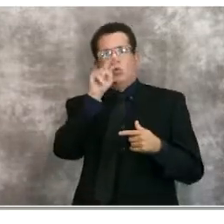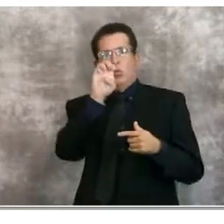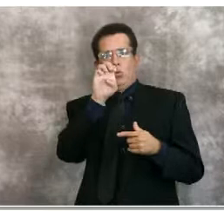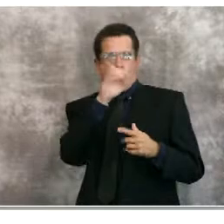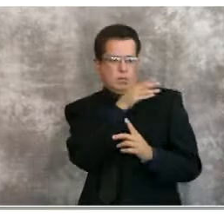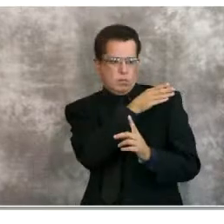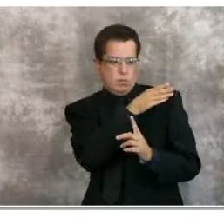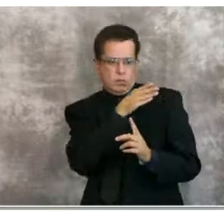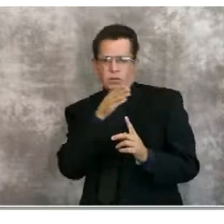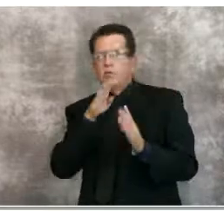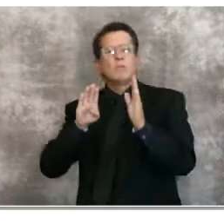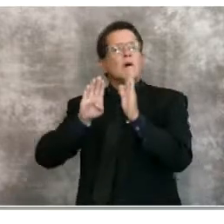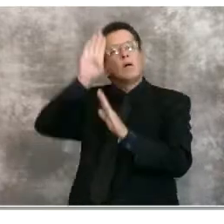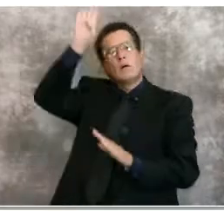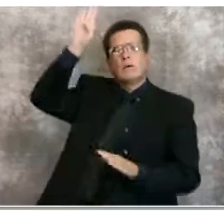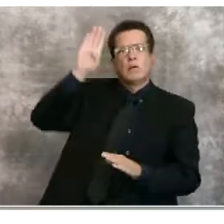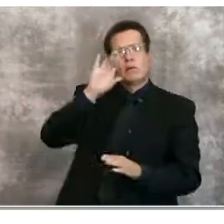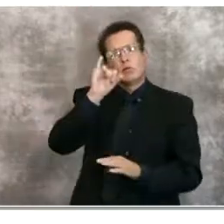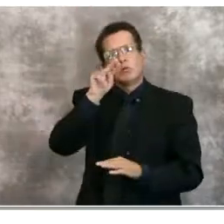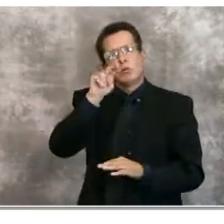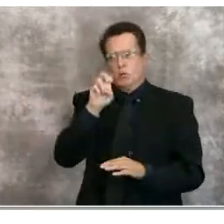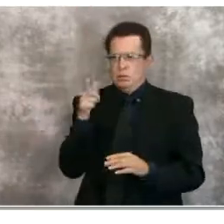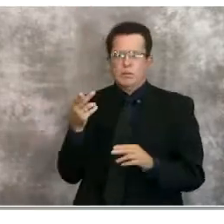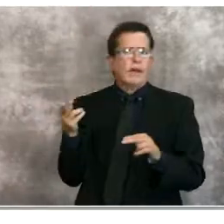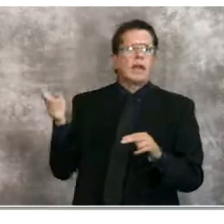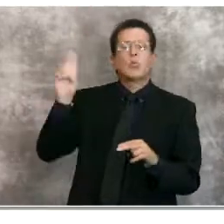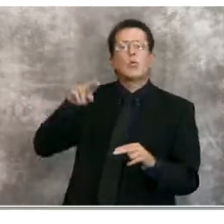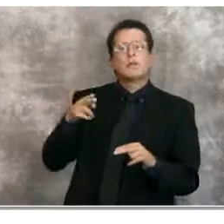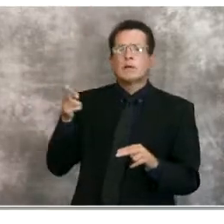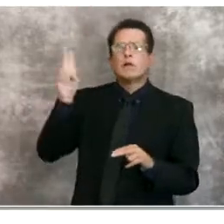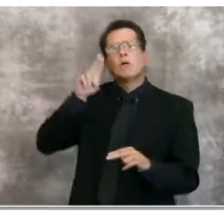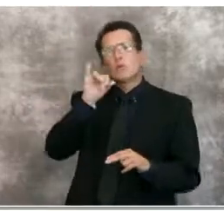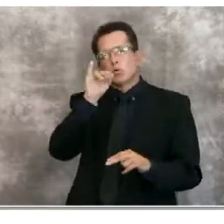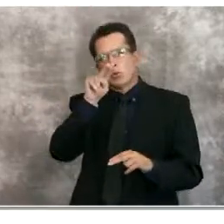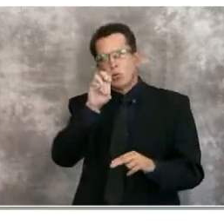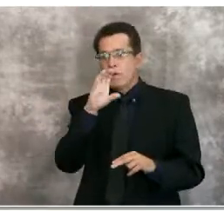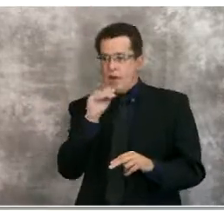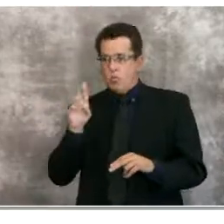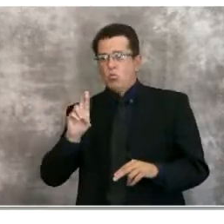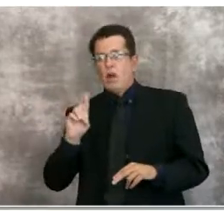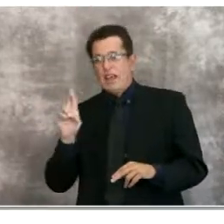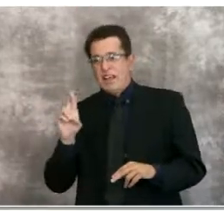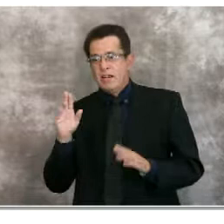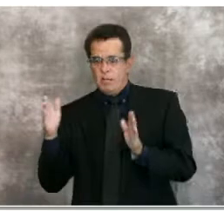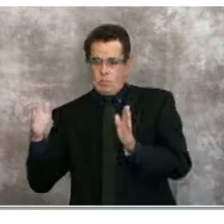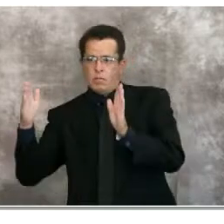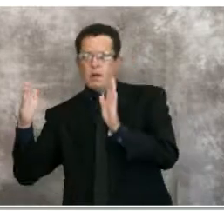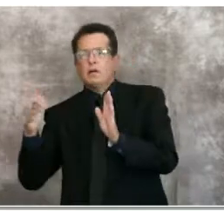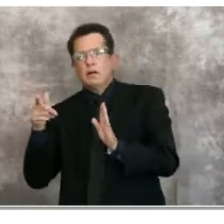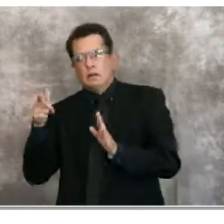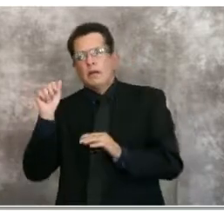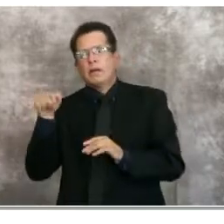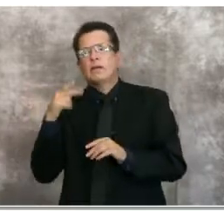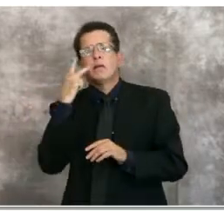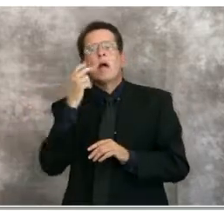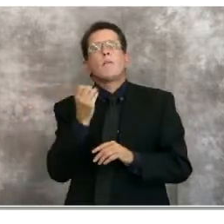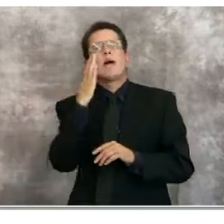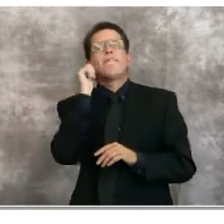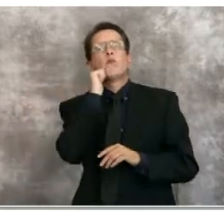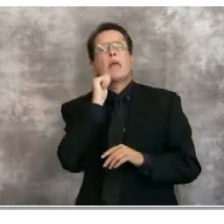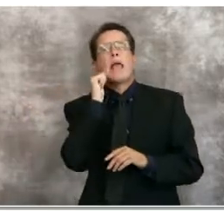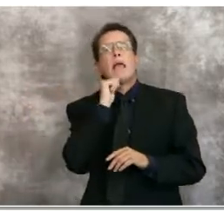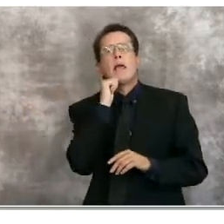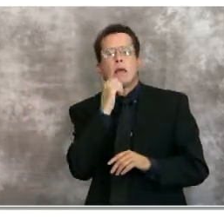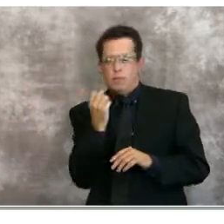began to see an increase in the number of cases. And on the right side is just the daily